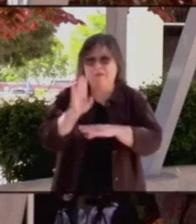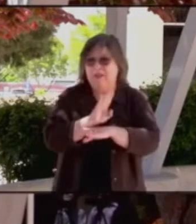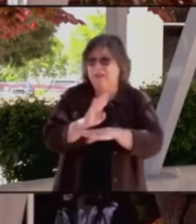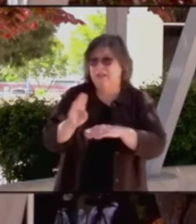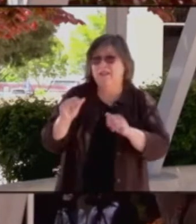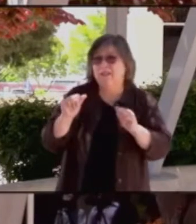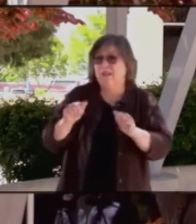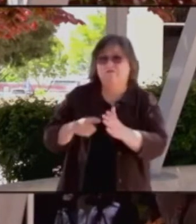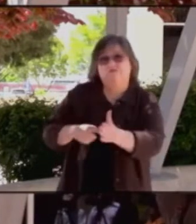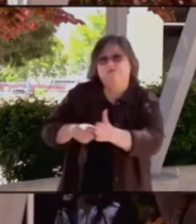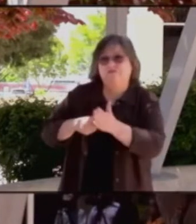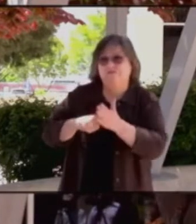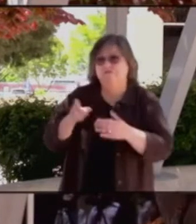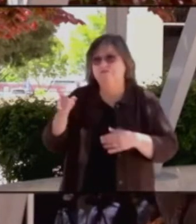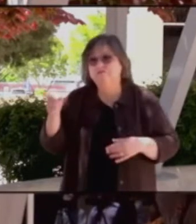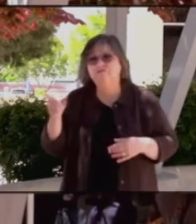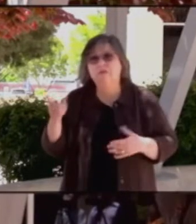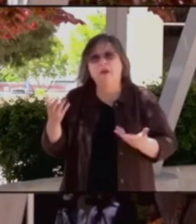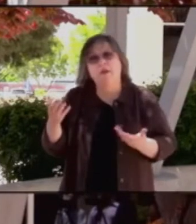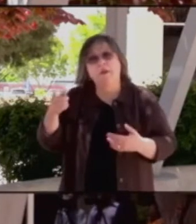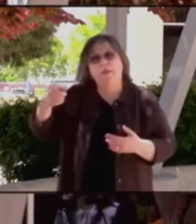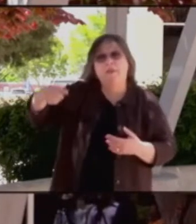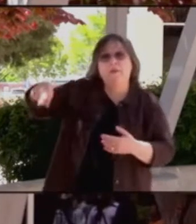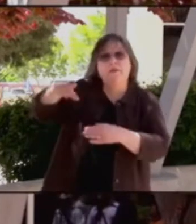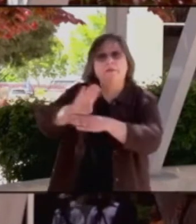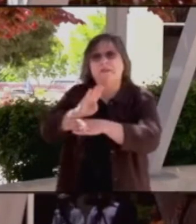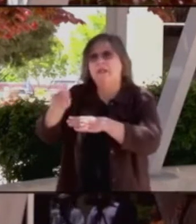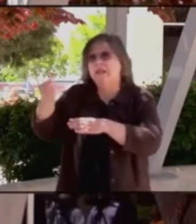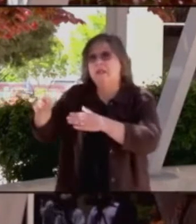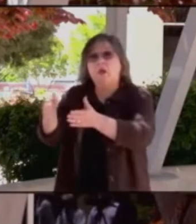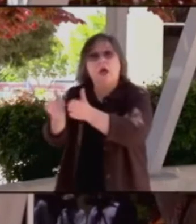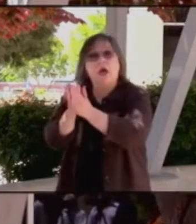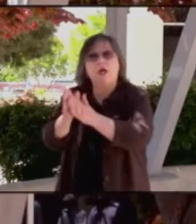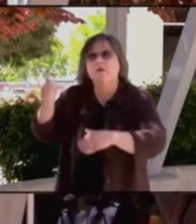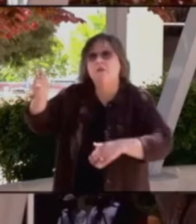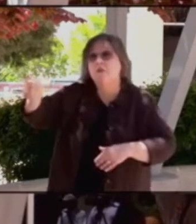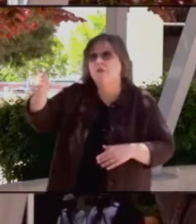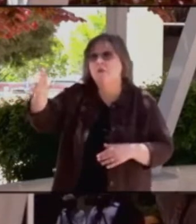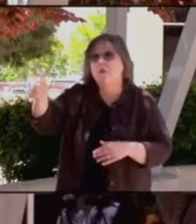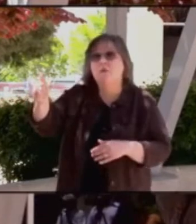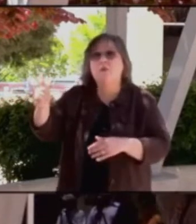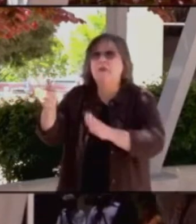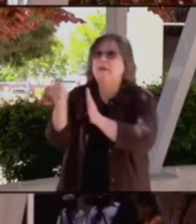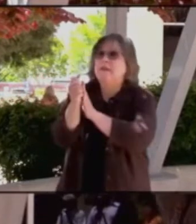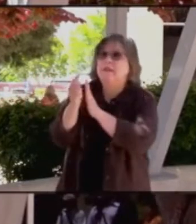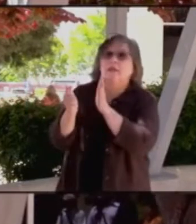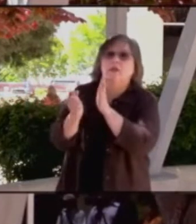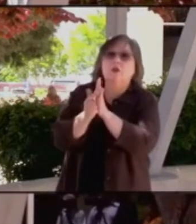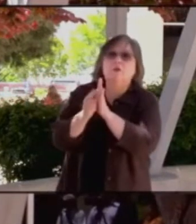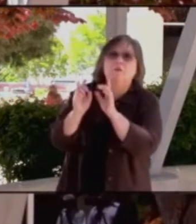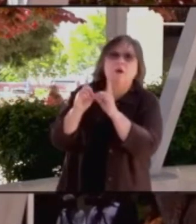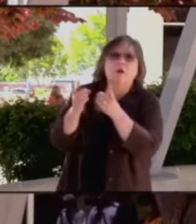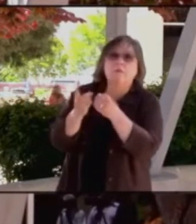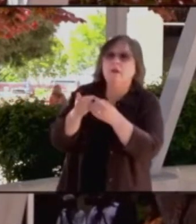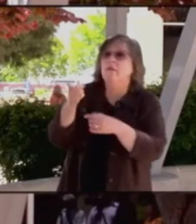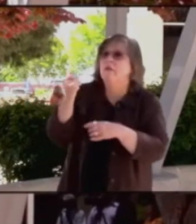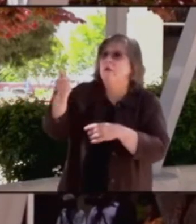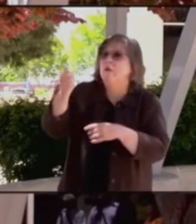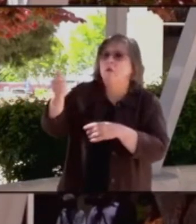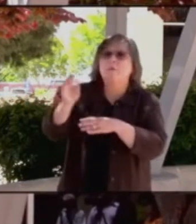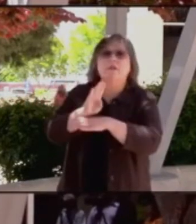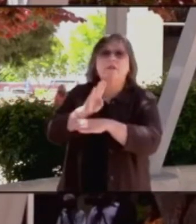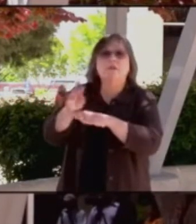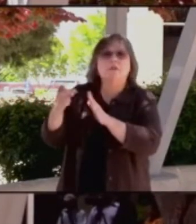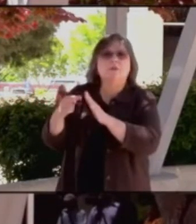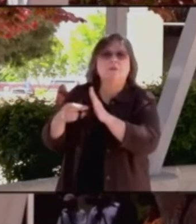they obviously need to consult their own counsel and their own specific workplace rules. But in general, that answer is